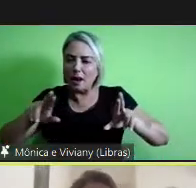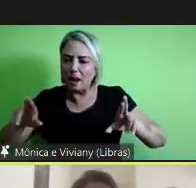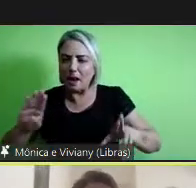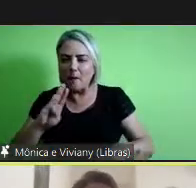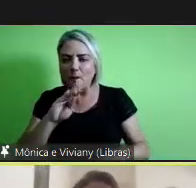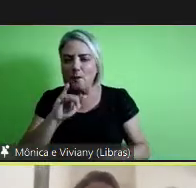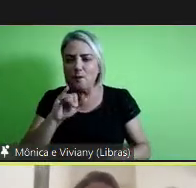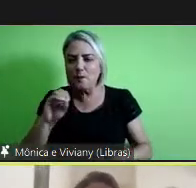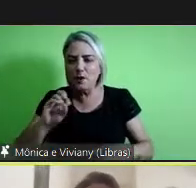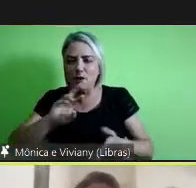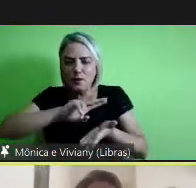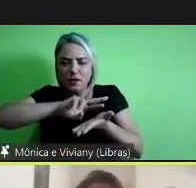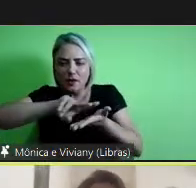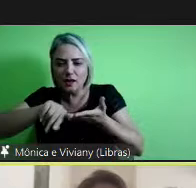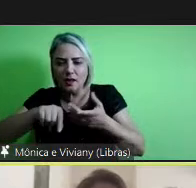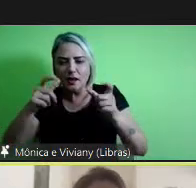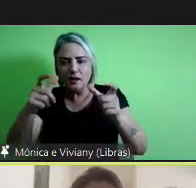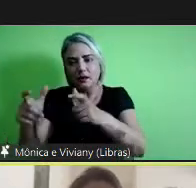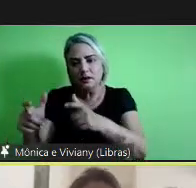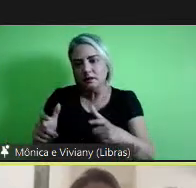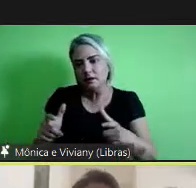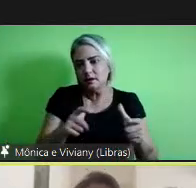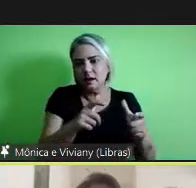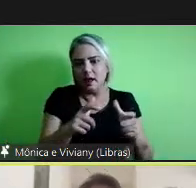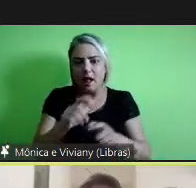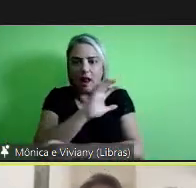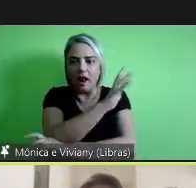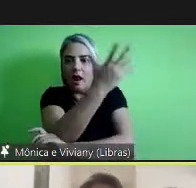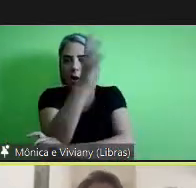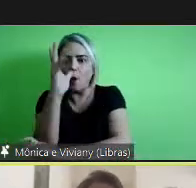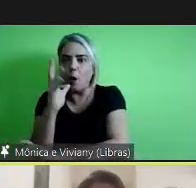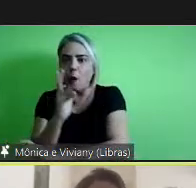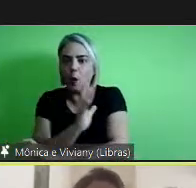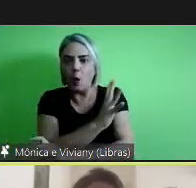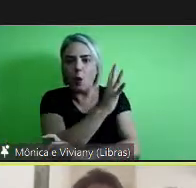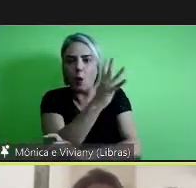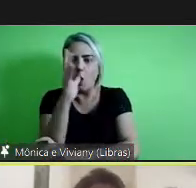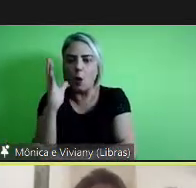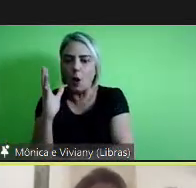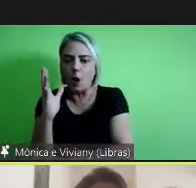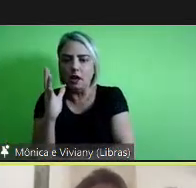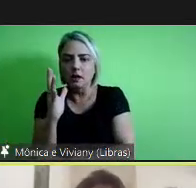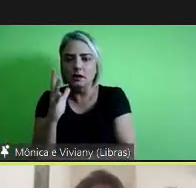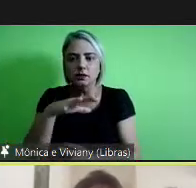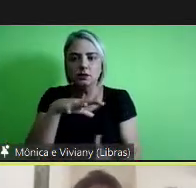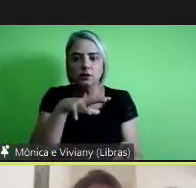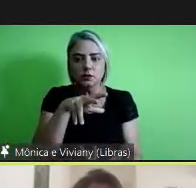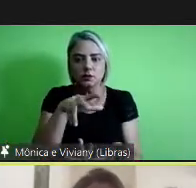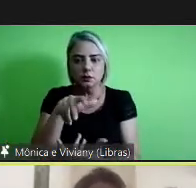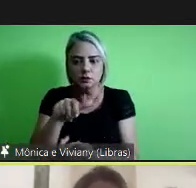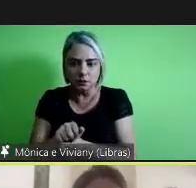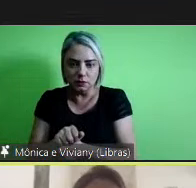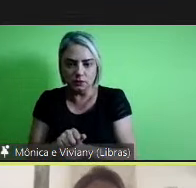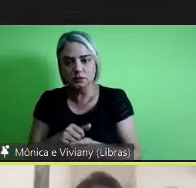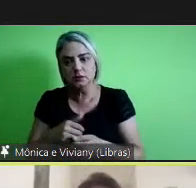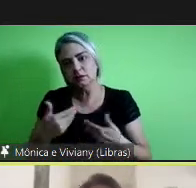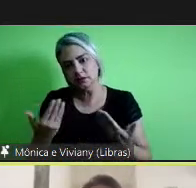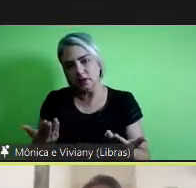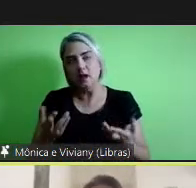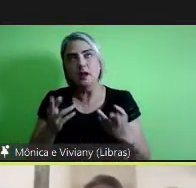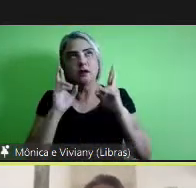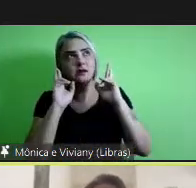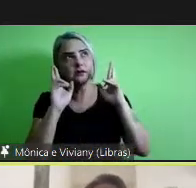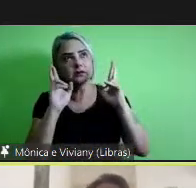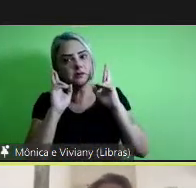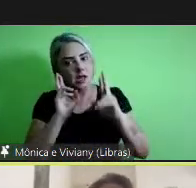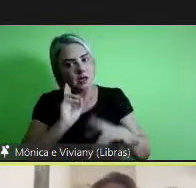that is very diverse in terms of biodiversity. We have the largest standing